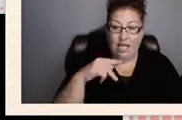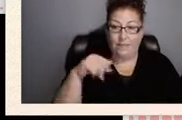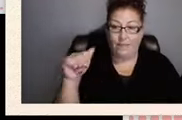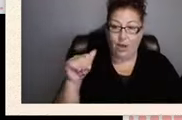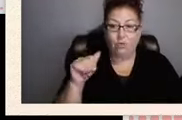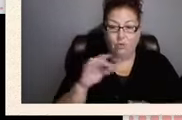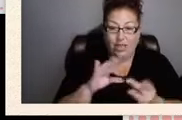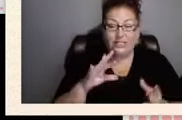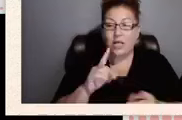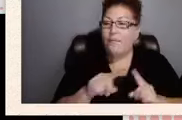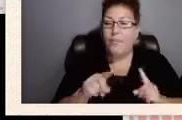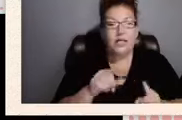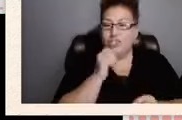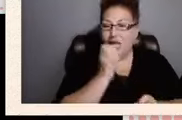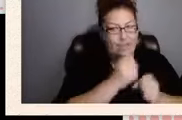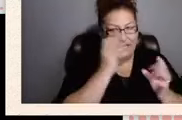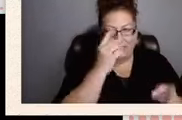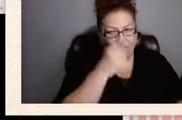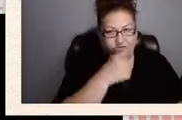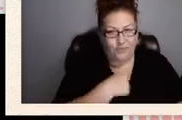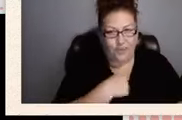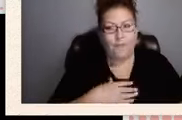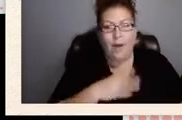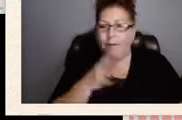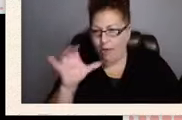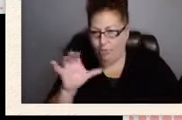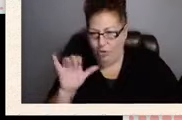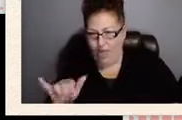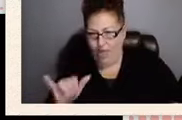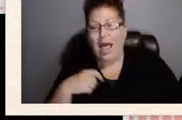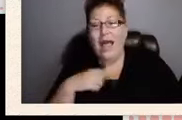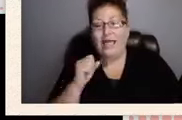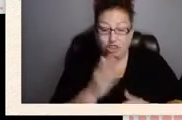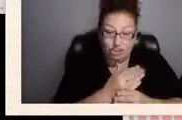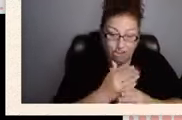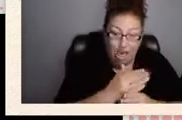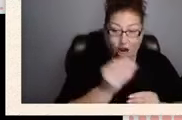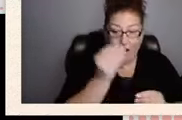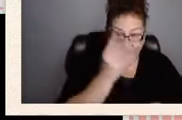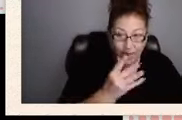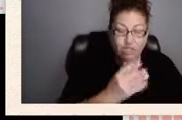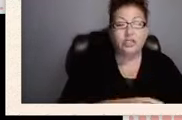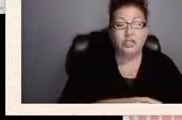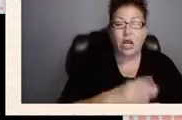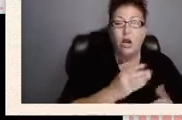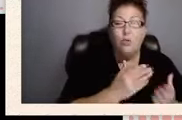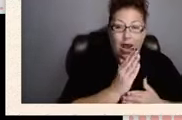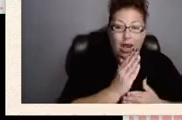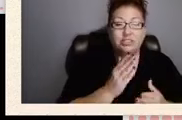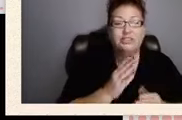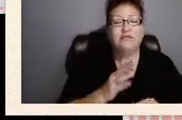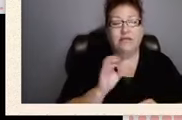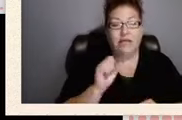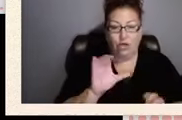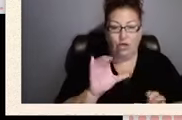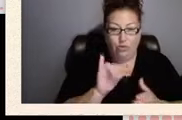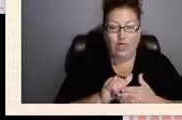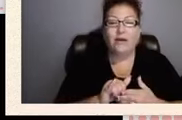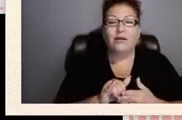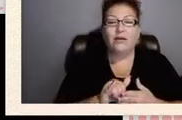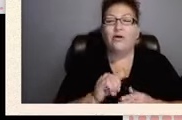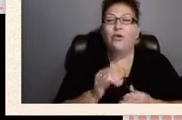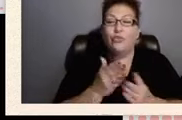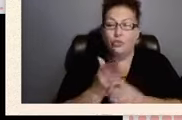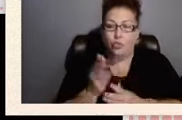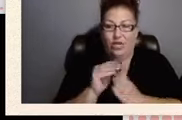My mom's doing that. So I can share either information or rights, and I can do that through these legal documents that we've discussed here